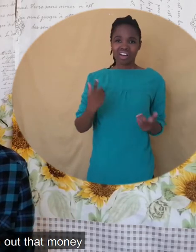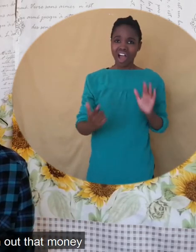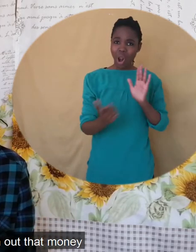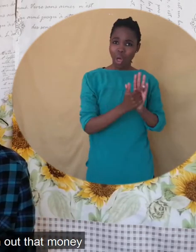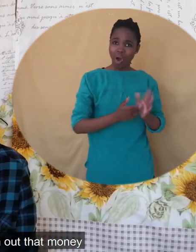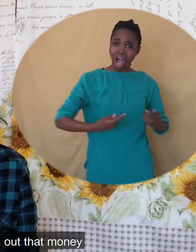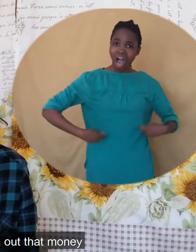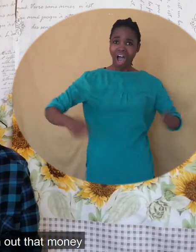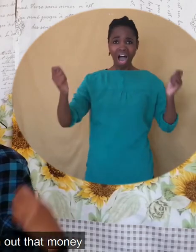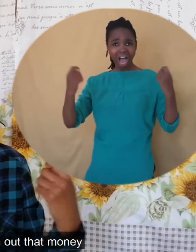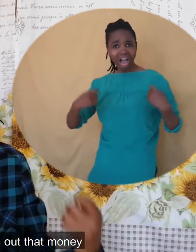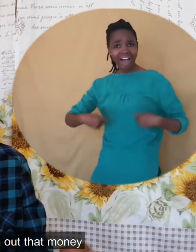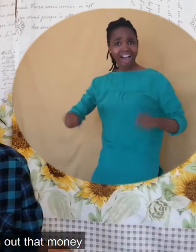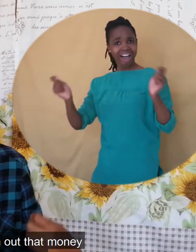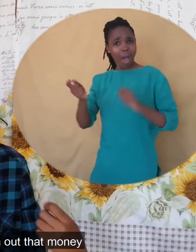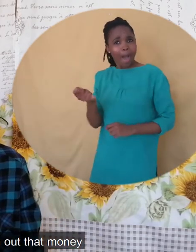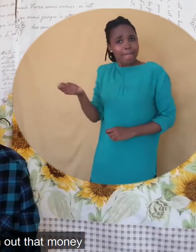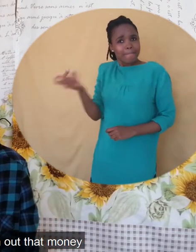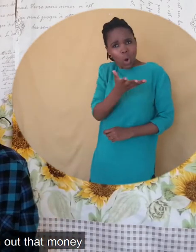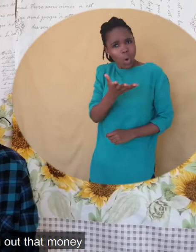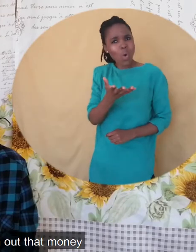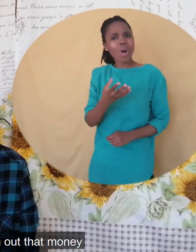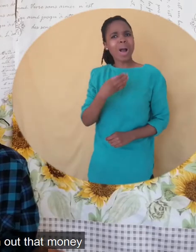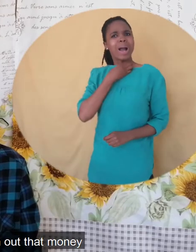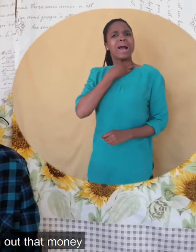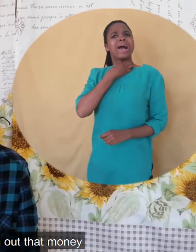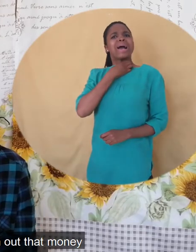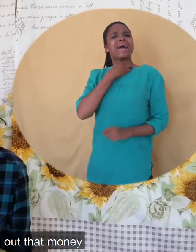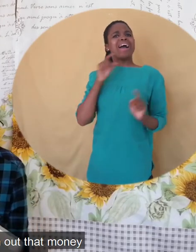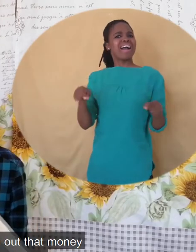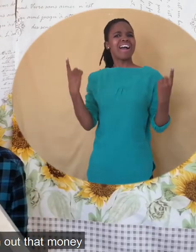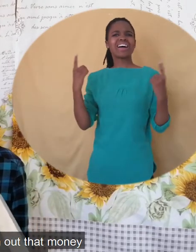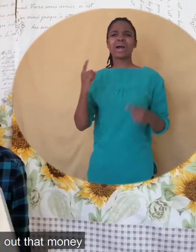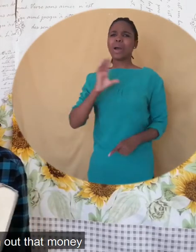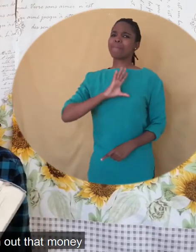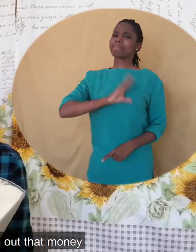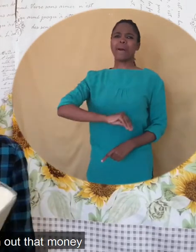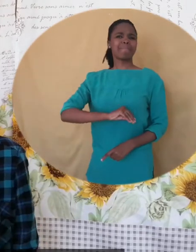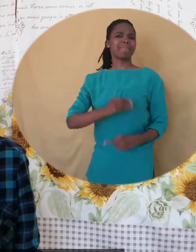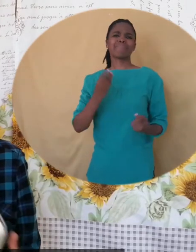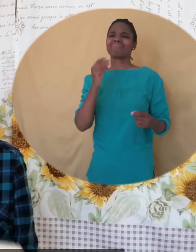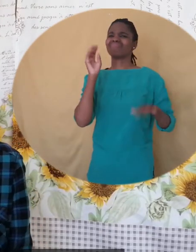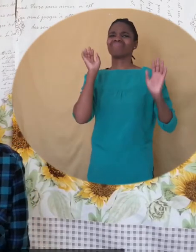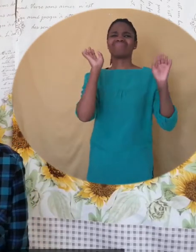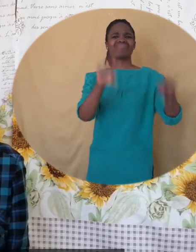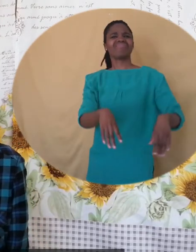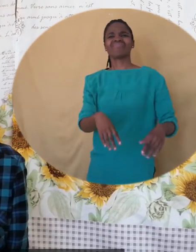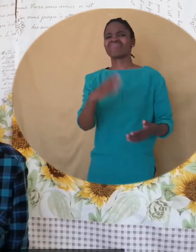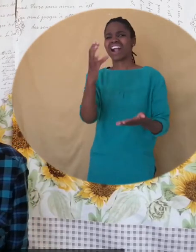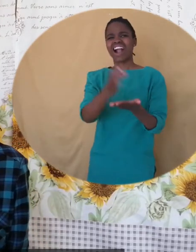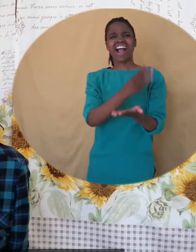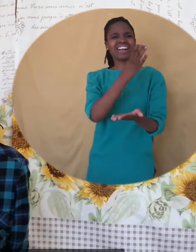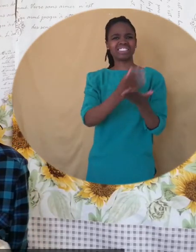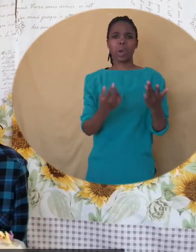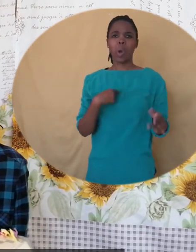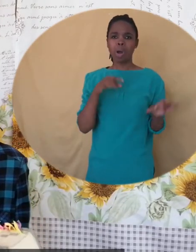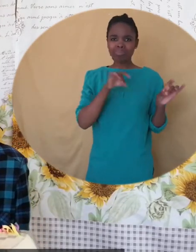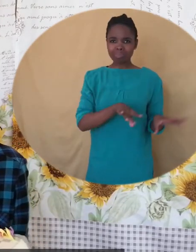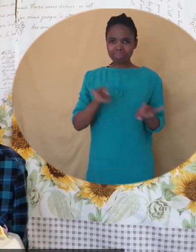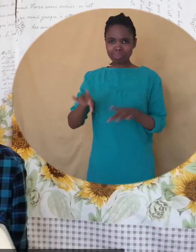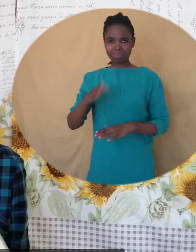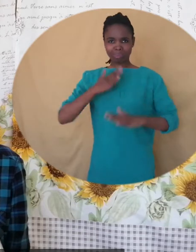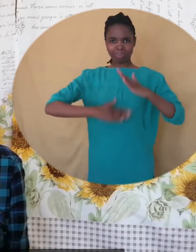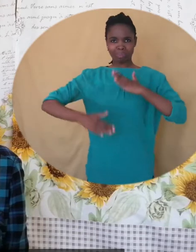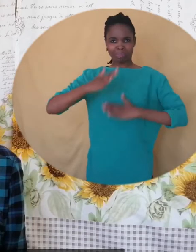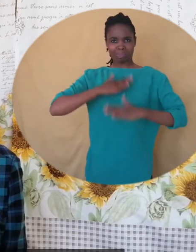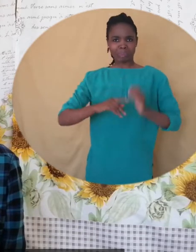so expensive to cough out that money to pay a lawyer to represent you. So let me just take the easy way out, or let me just